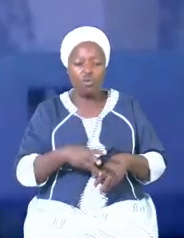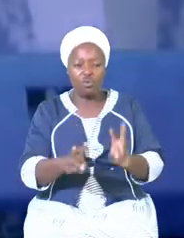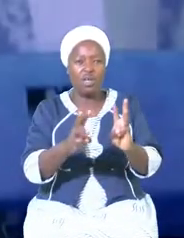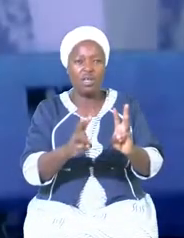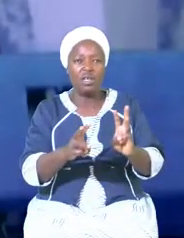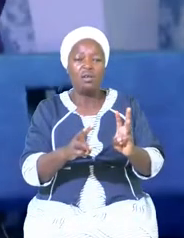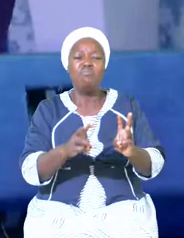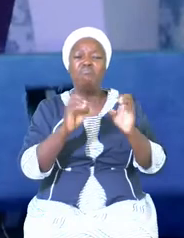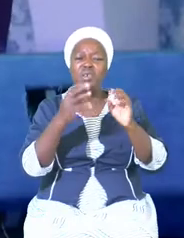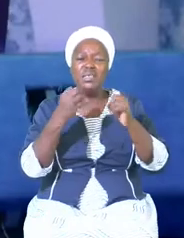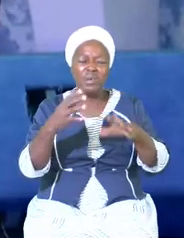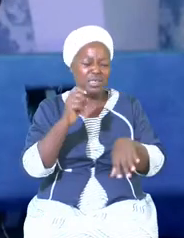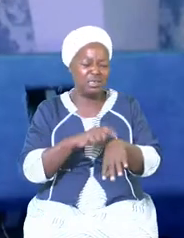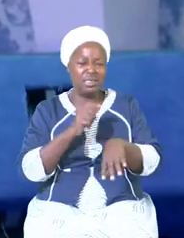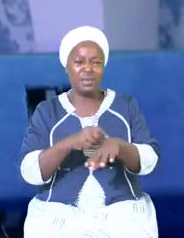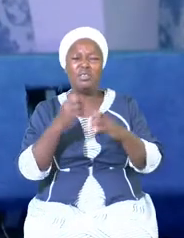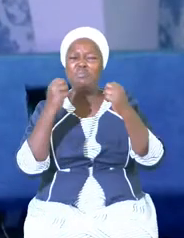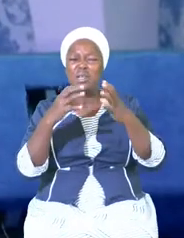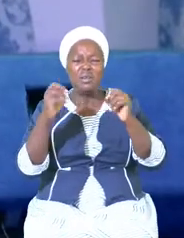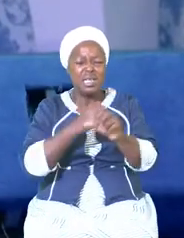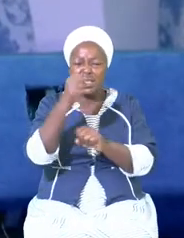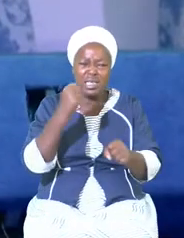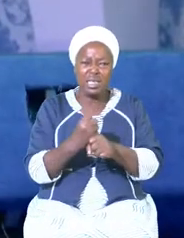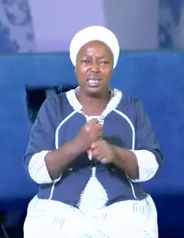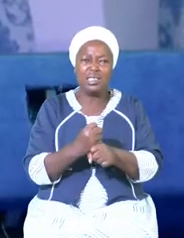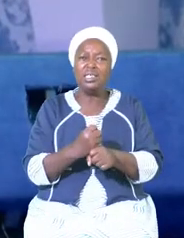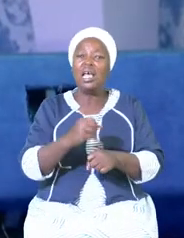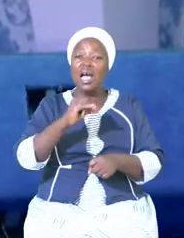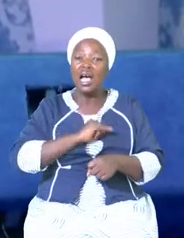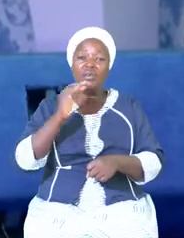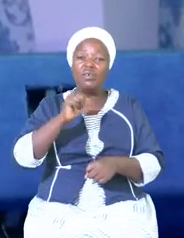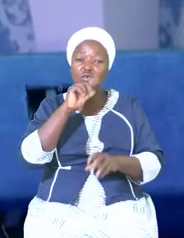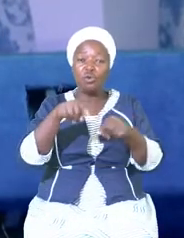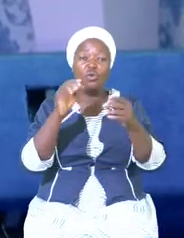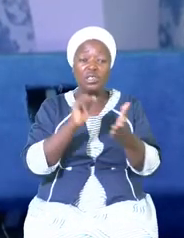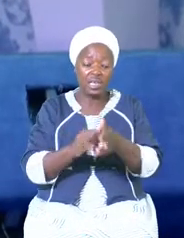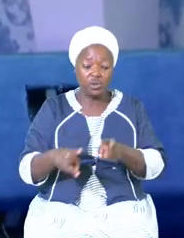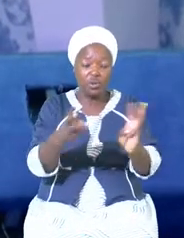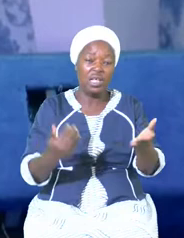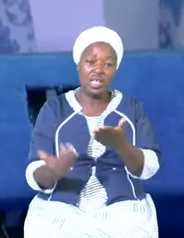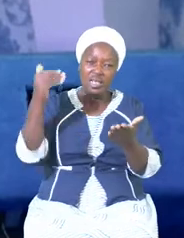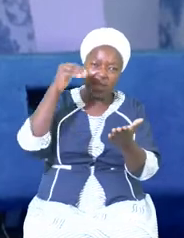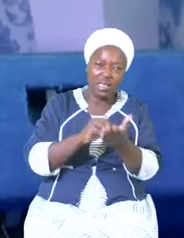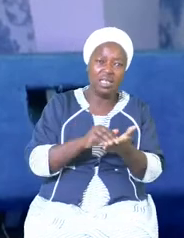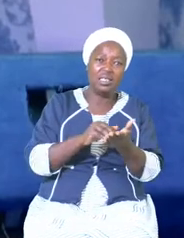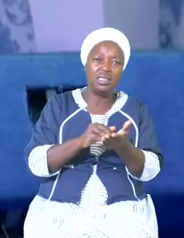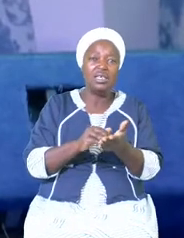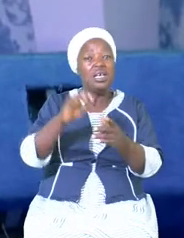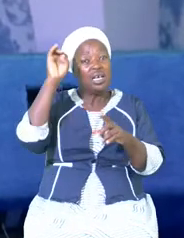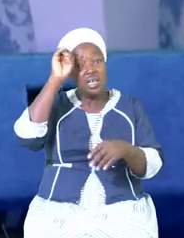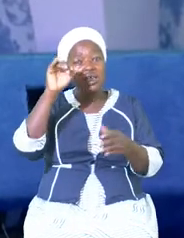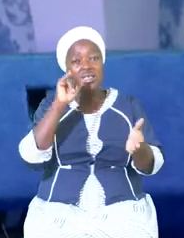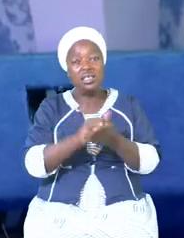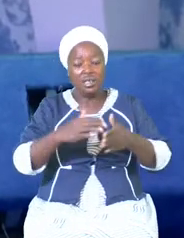times, enough number of years, and I will not go that direction again. He that